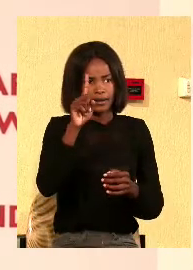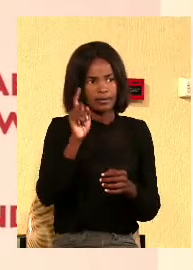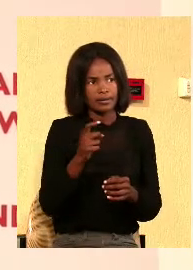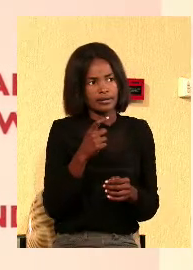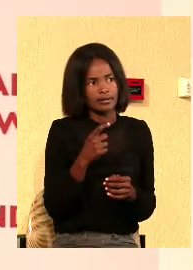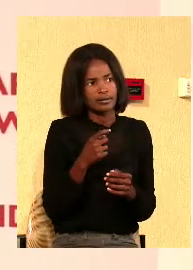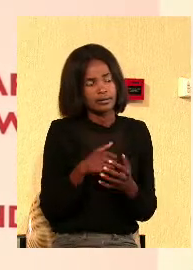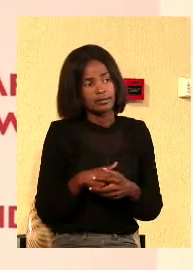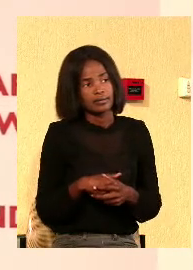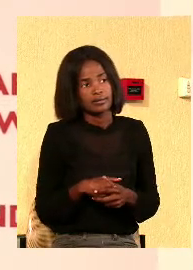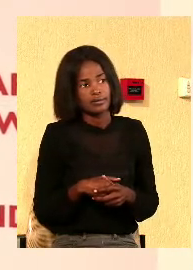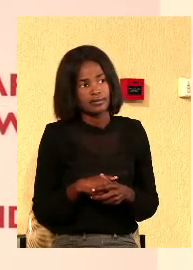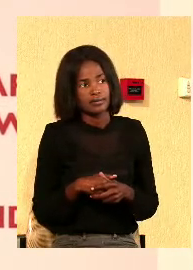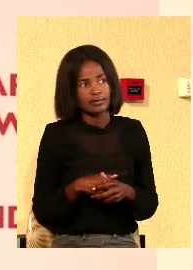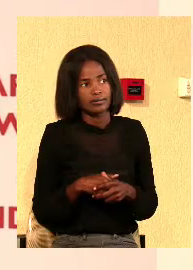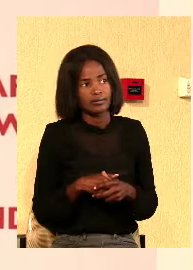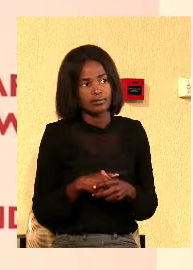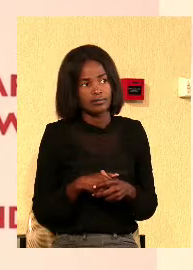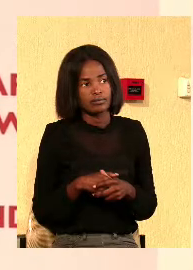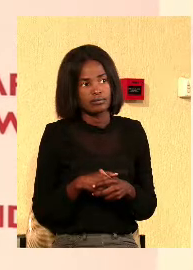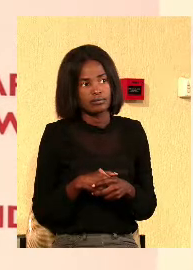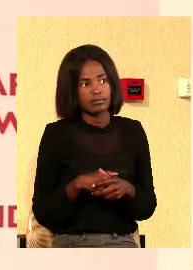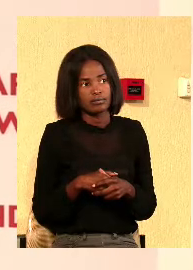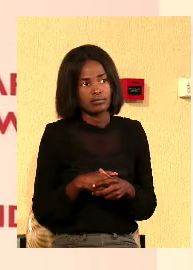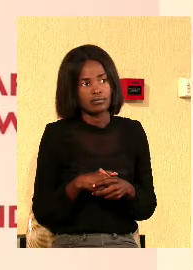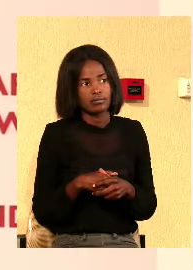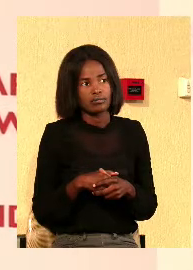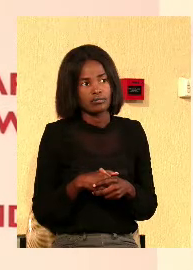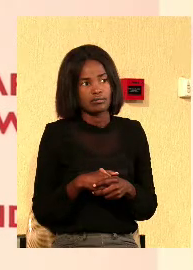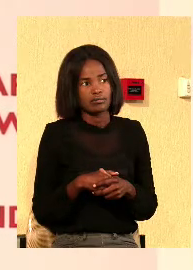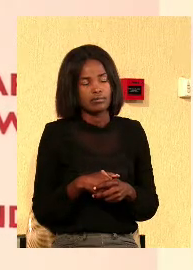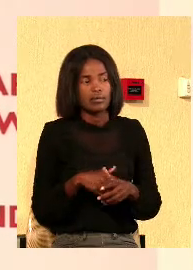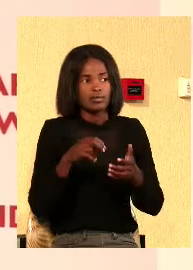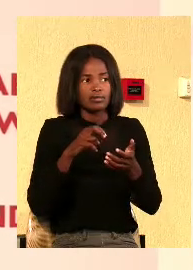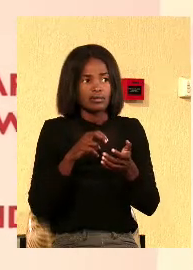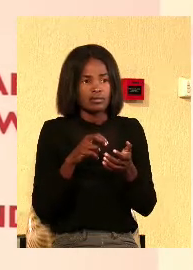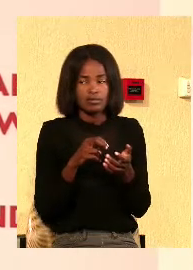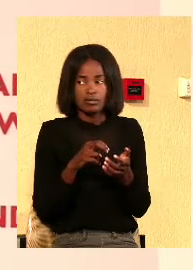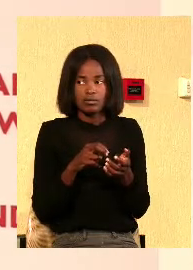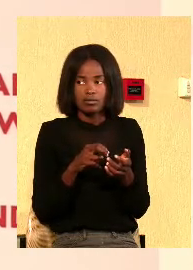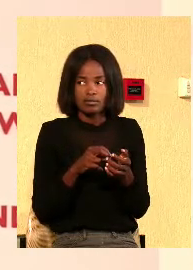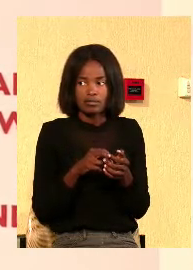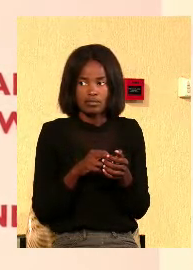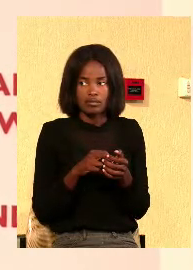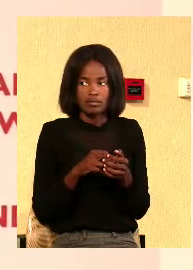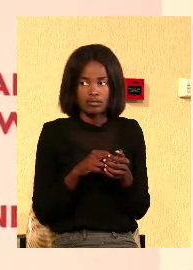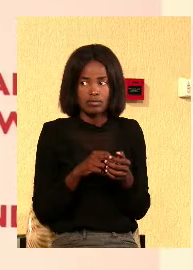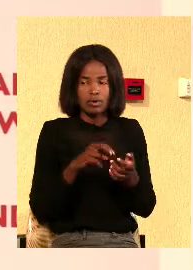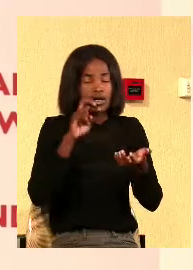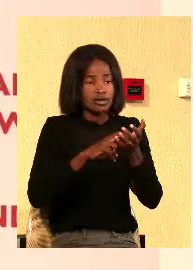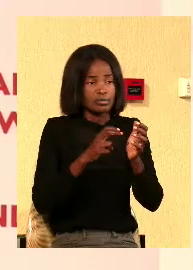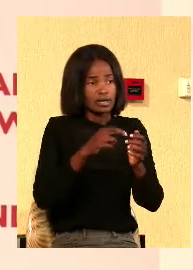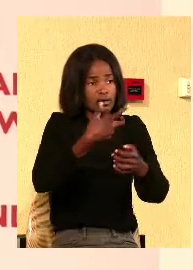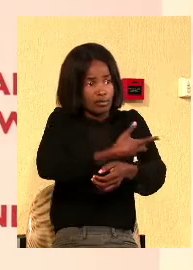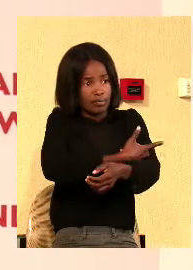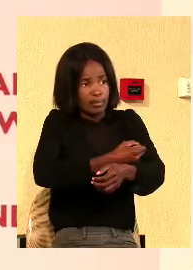the testing strategy be in containing the virus? First of all, in tracking, tracing, and containing